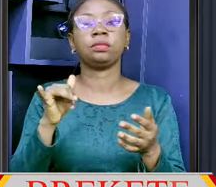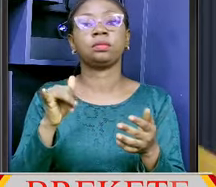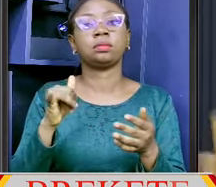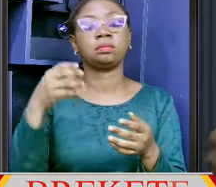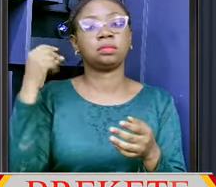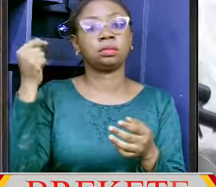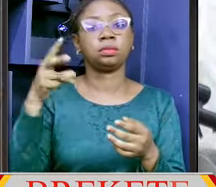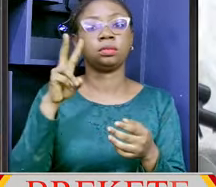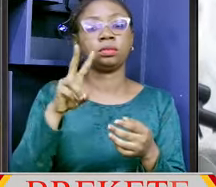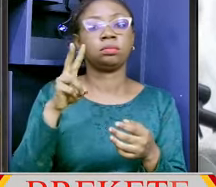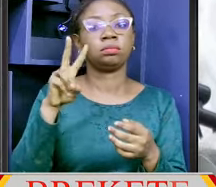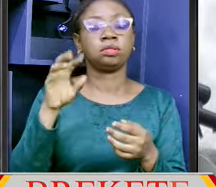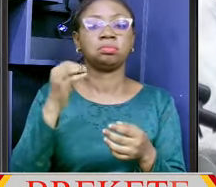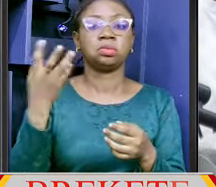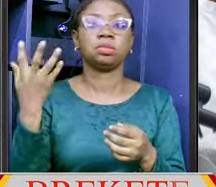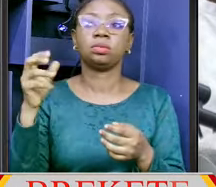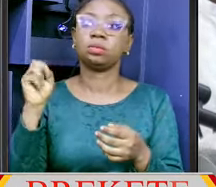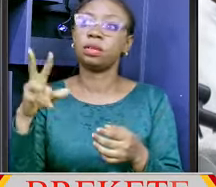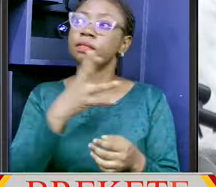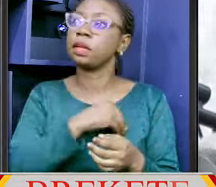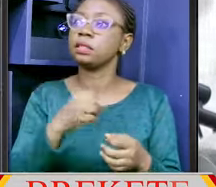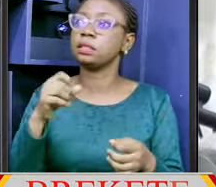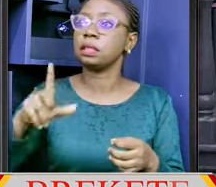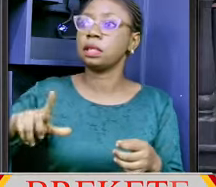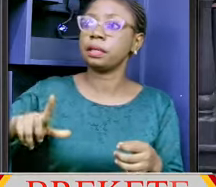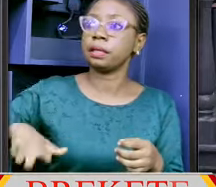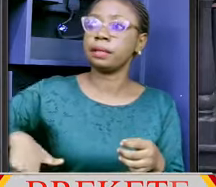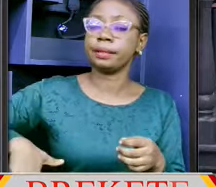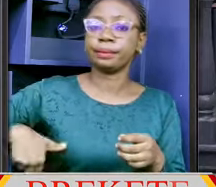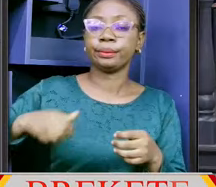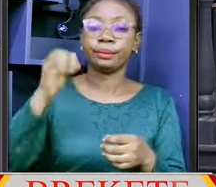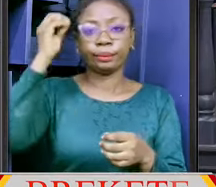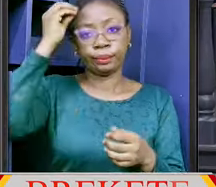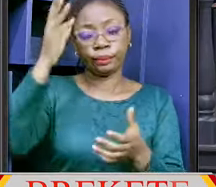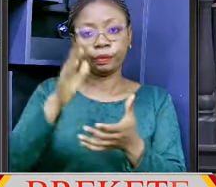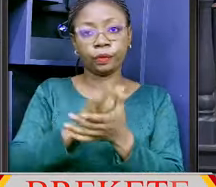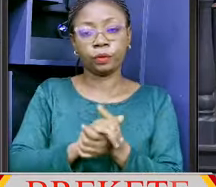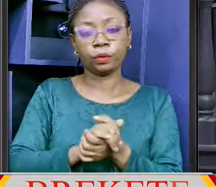her till date. Let him come forward, please.